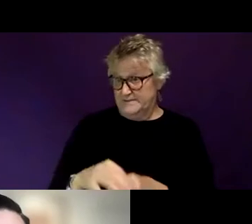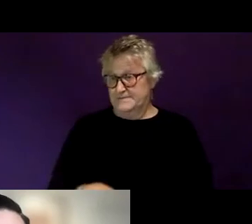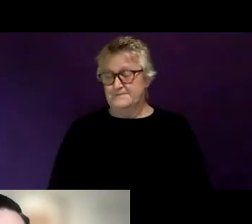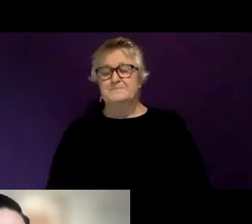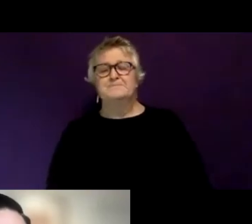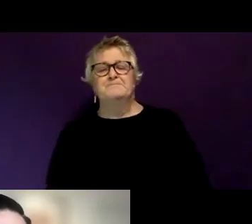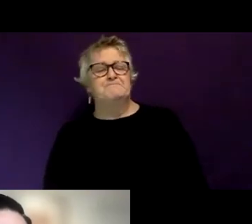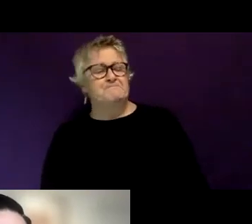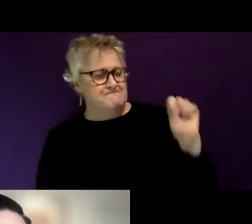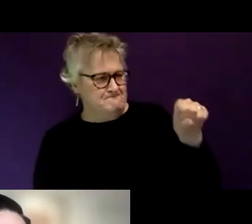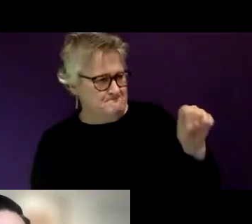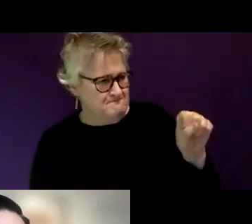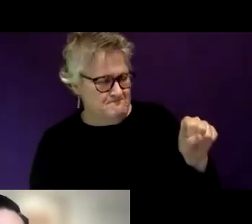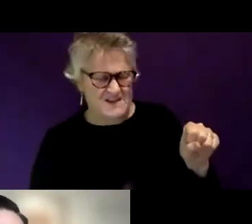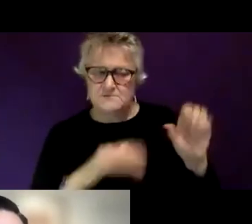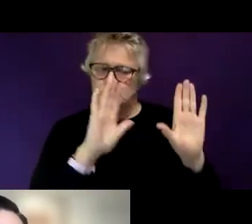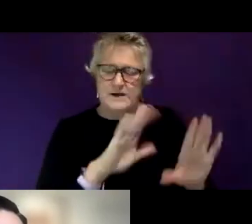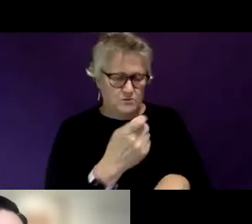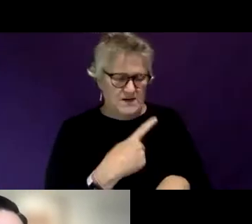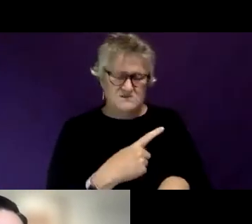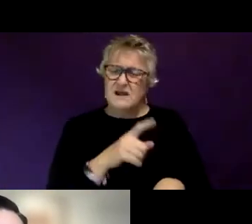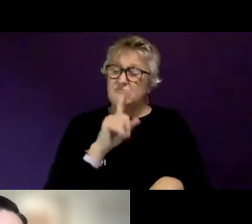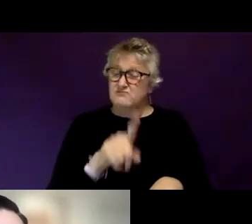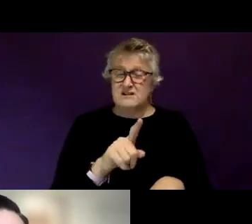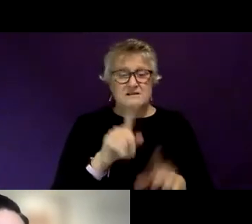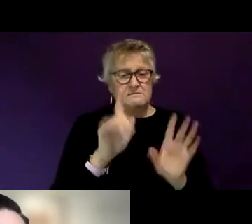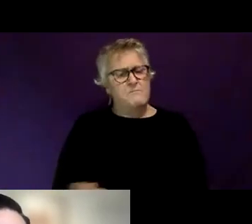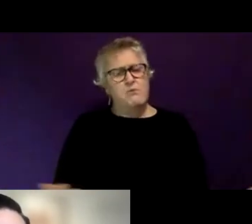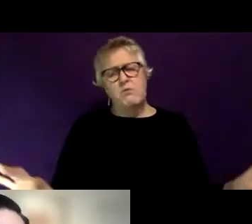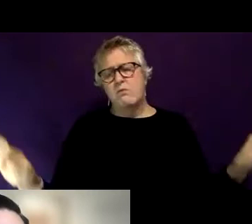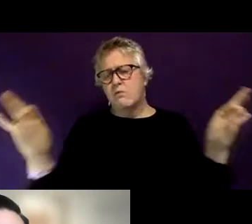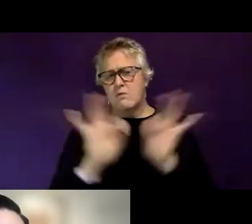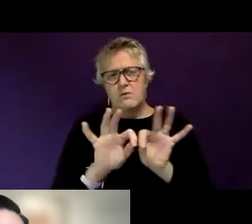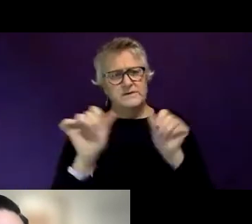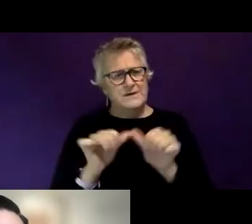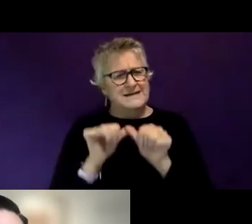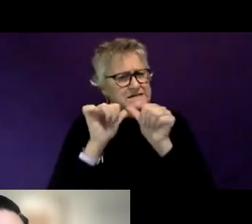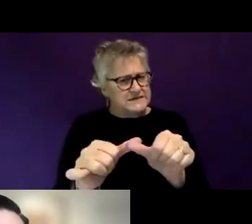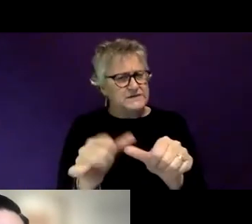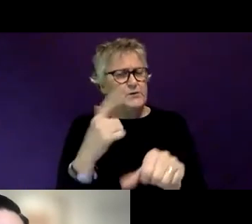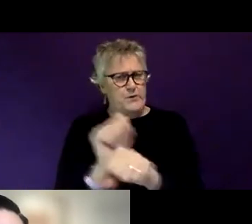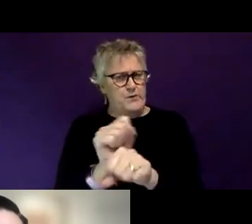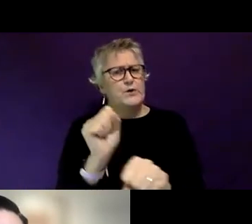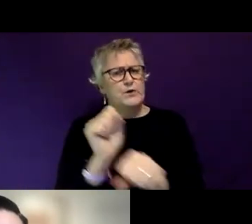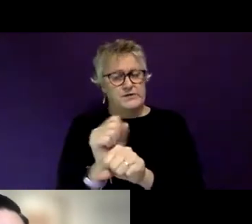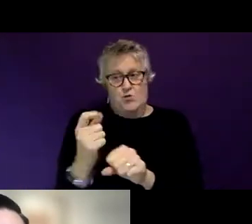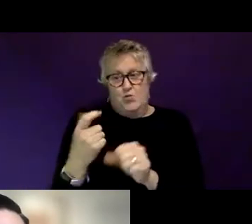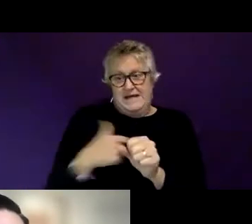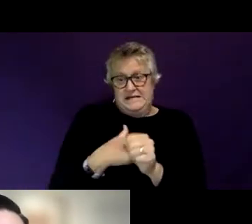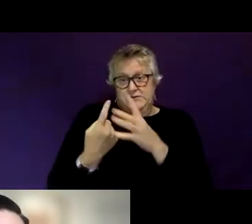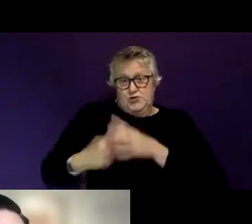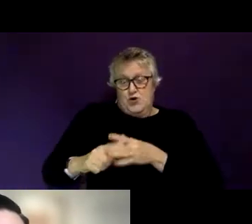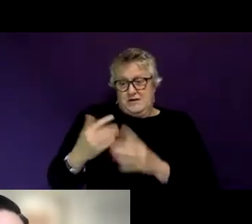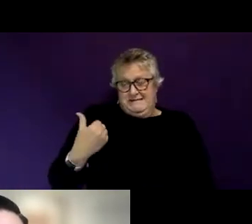know, it's very important that we continue the work that we started in 2020. Luckily, I was I was the